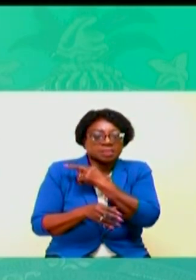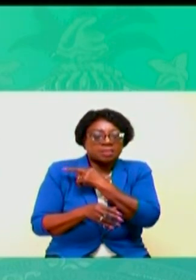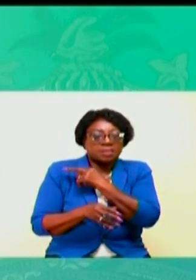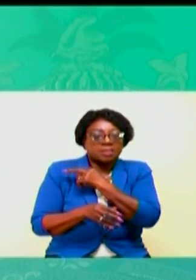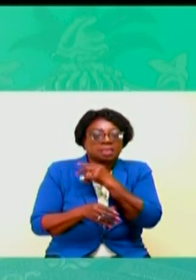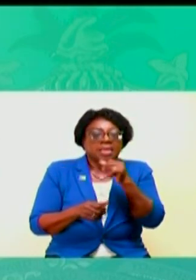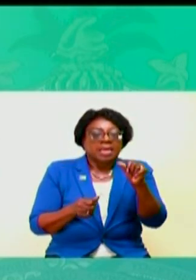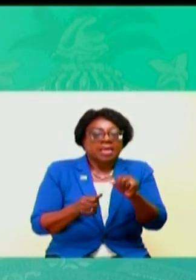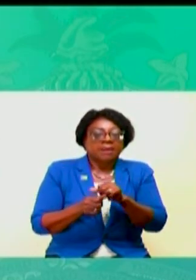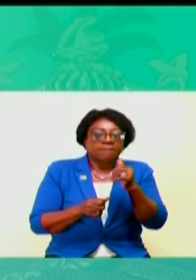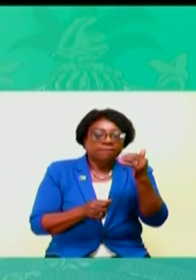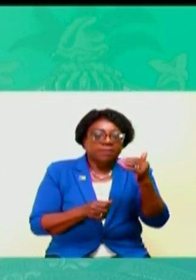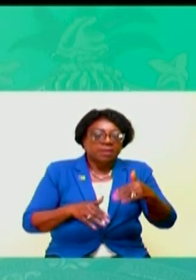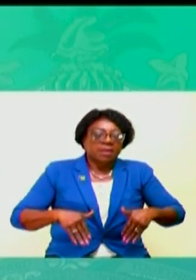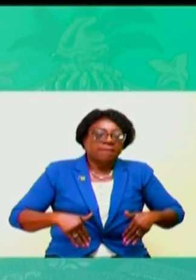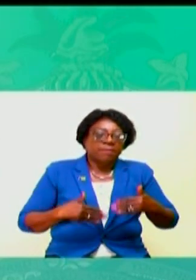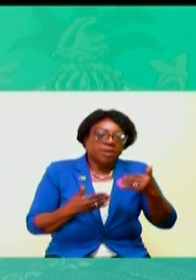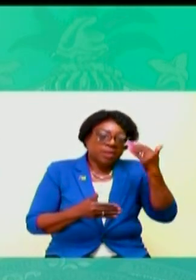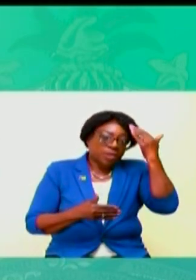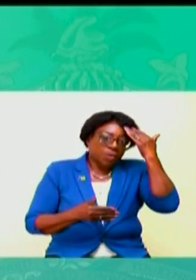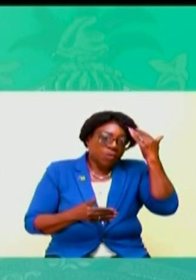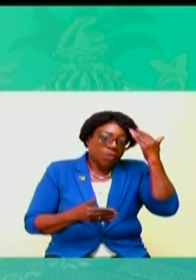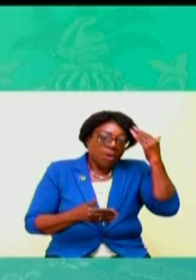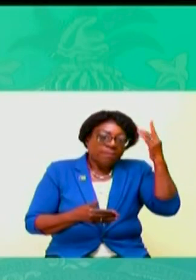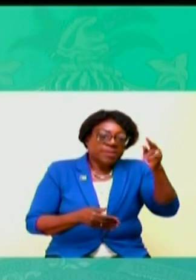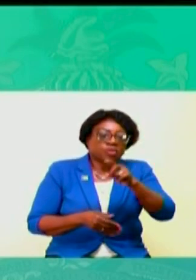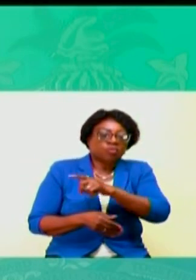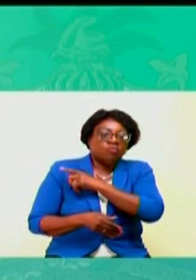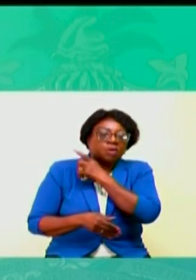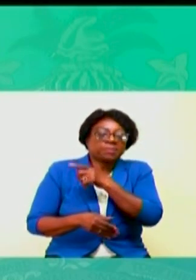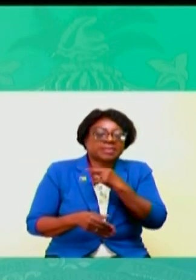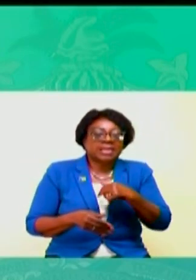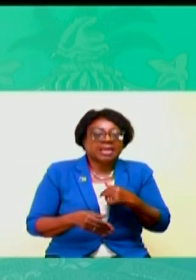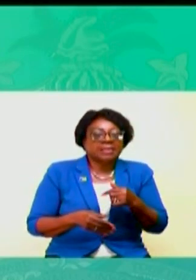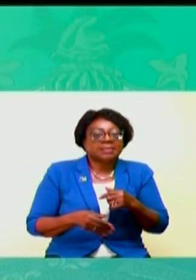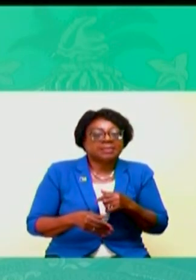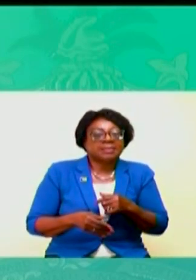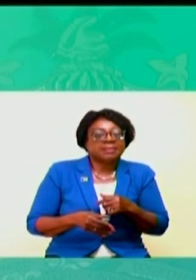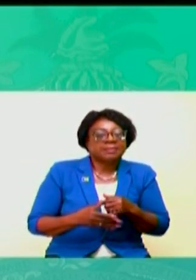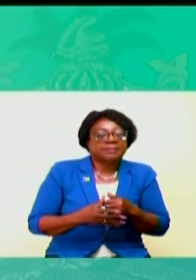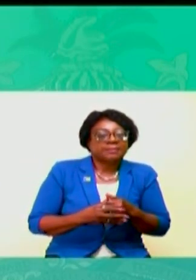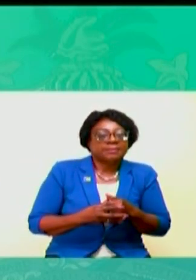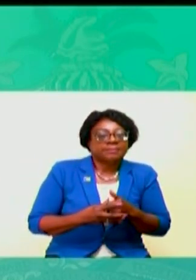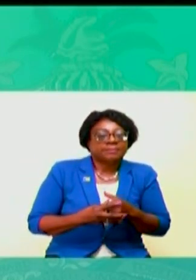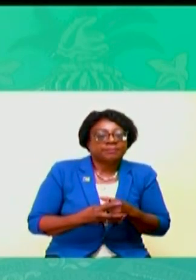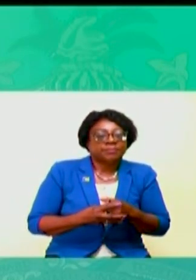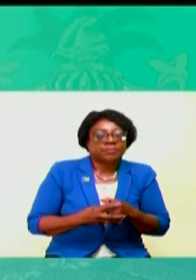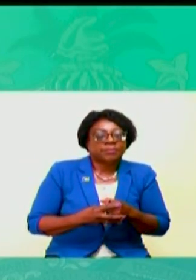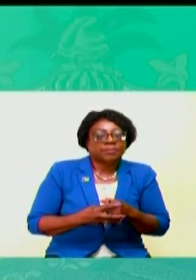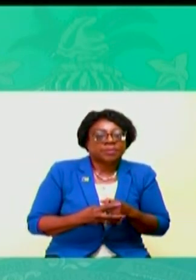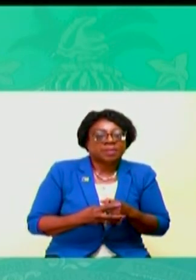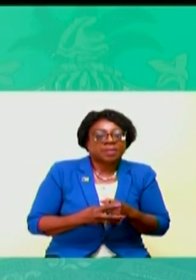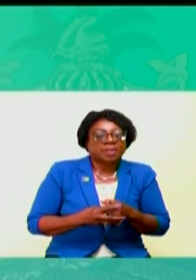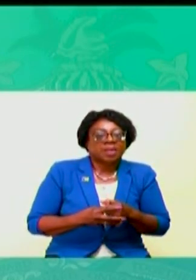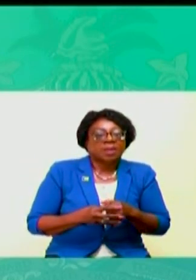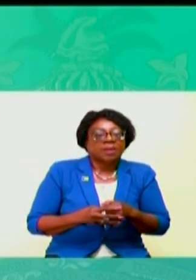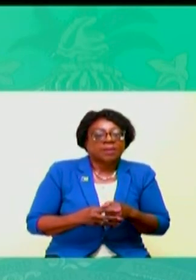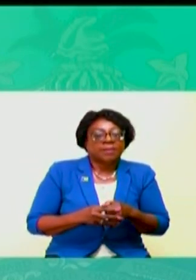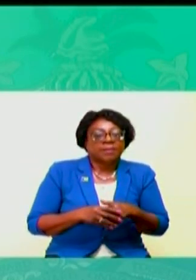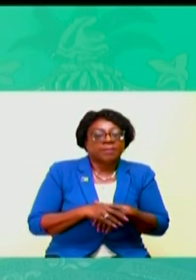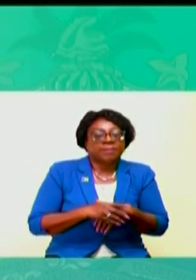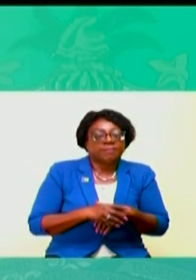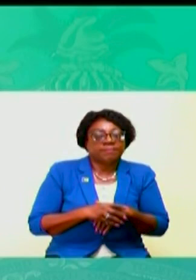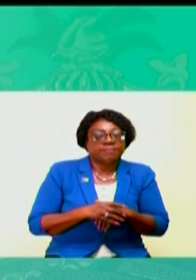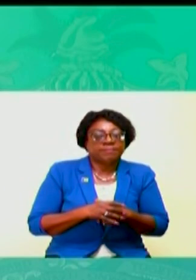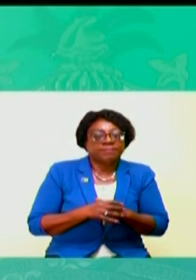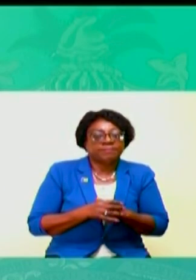Everybody know Mr. Roberts had what is called the garbage can. And so, well, you need to listen to this. You could run, you